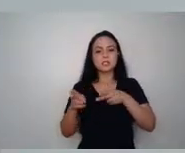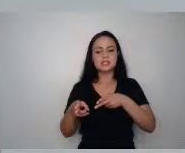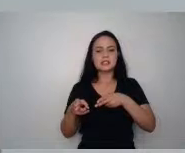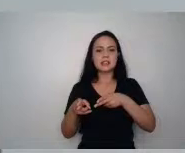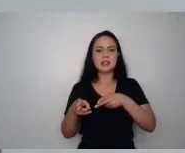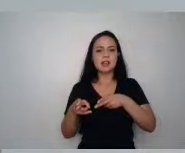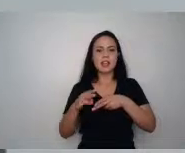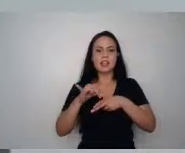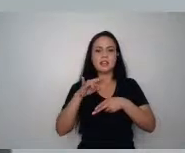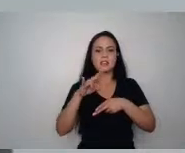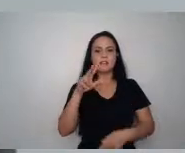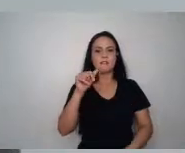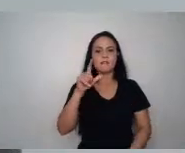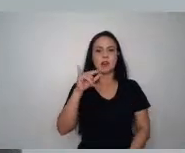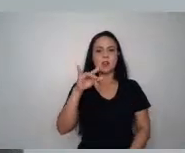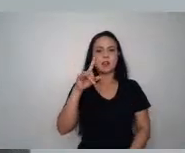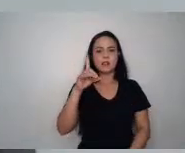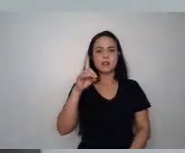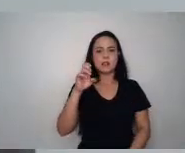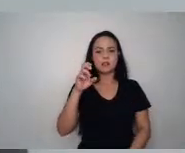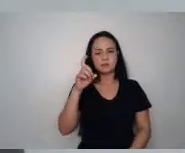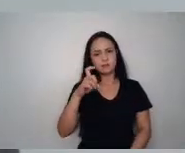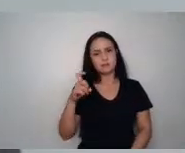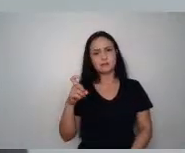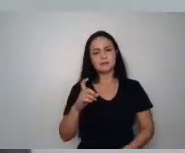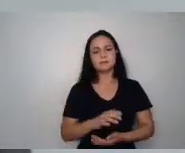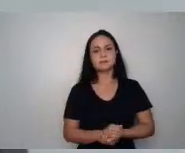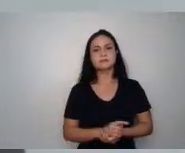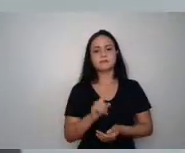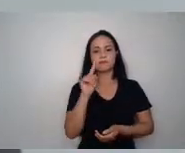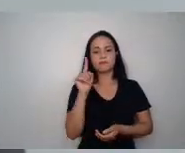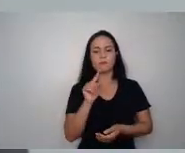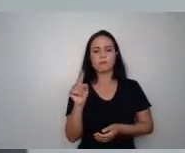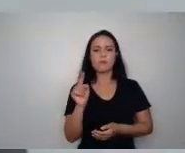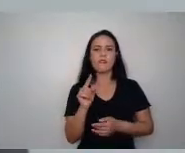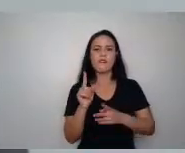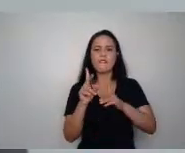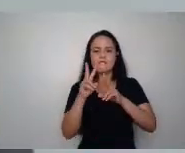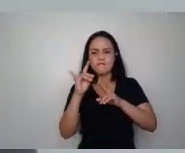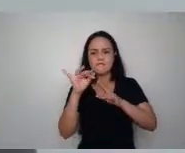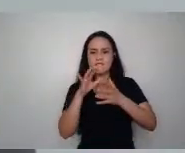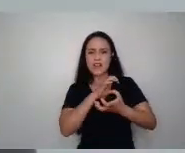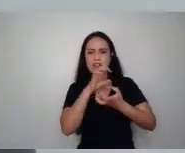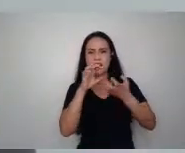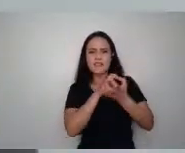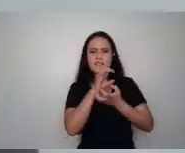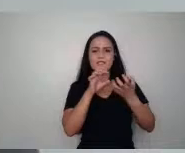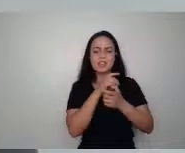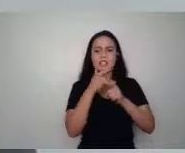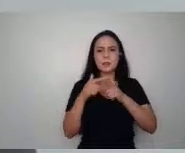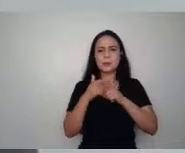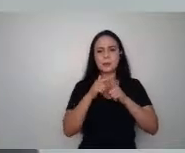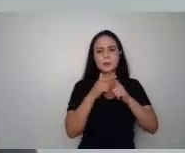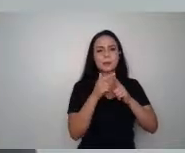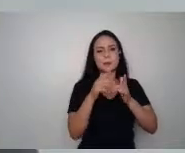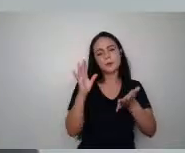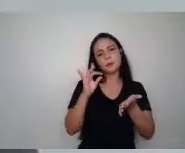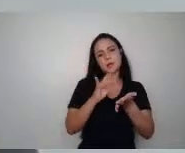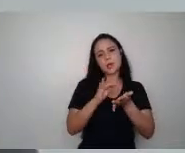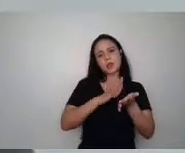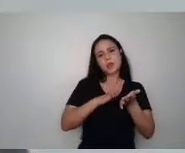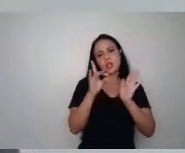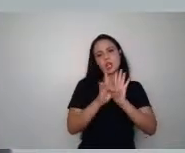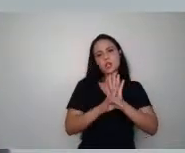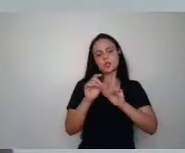want to retire due to the consequences of COVID. So the situation is getting worse and worsening